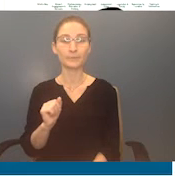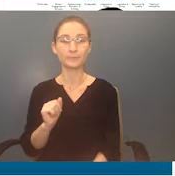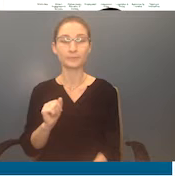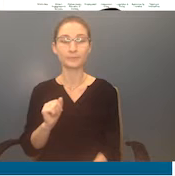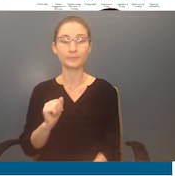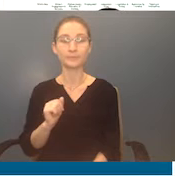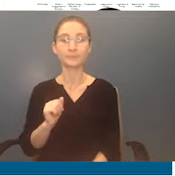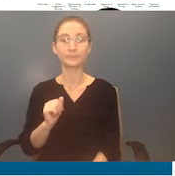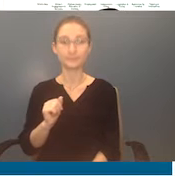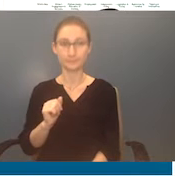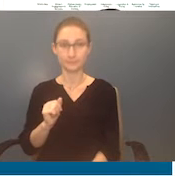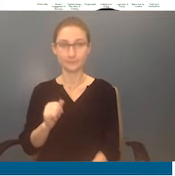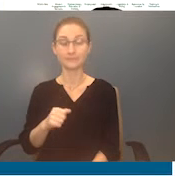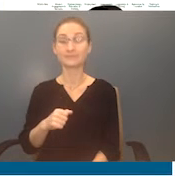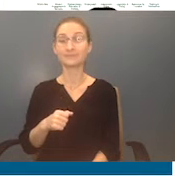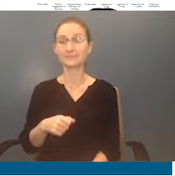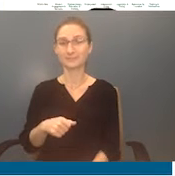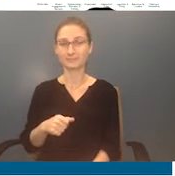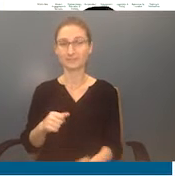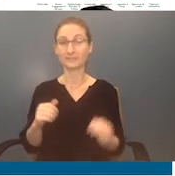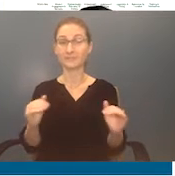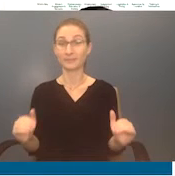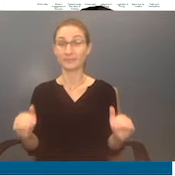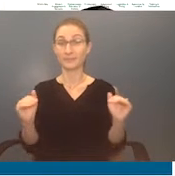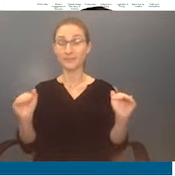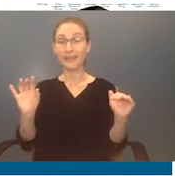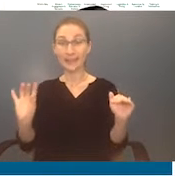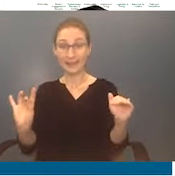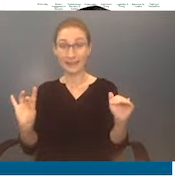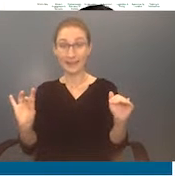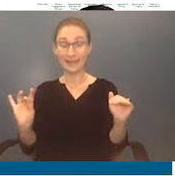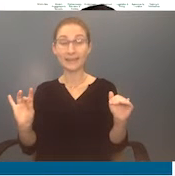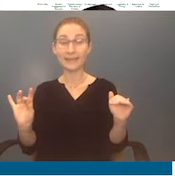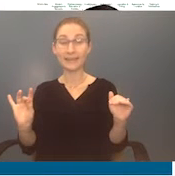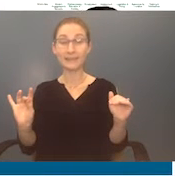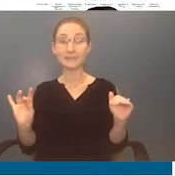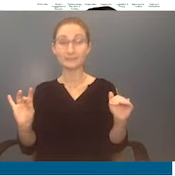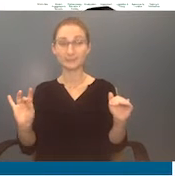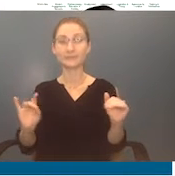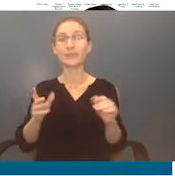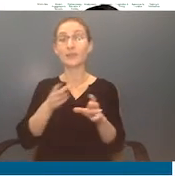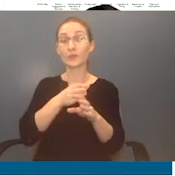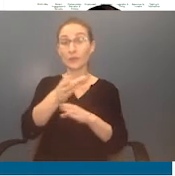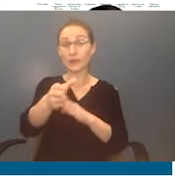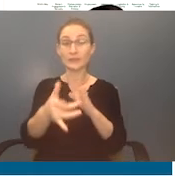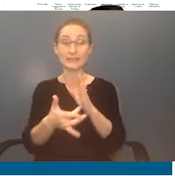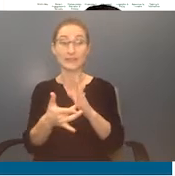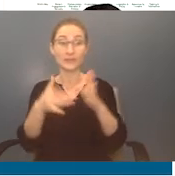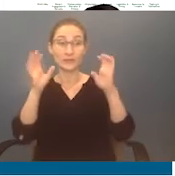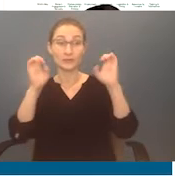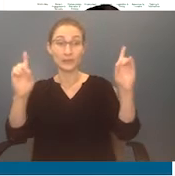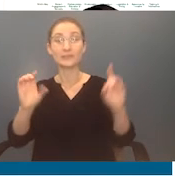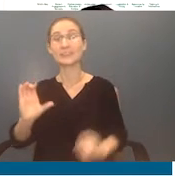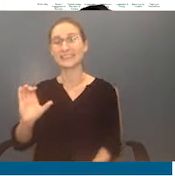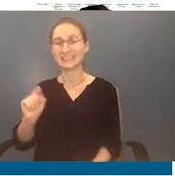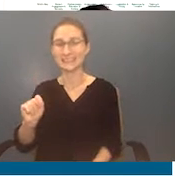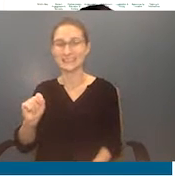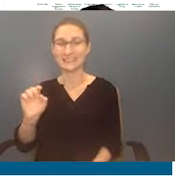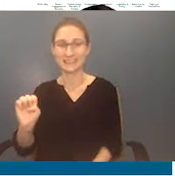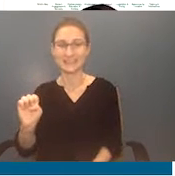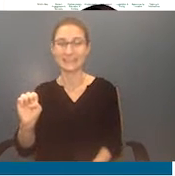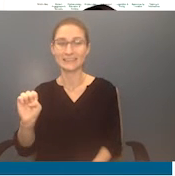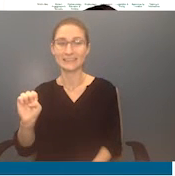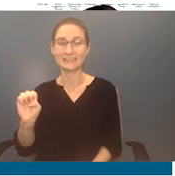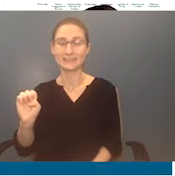And counting down, number 8 is career and technical education, CTE, our course